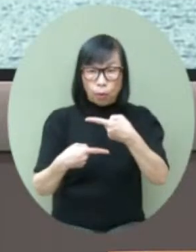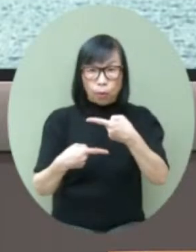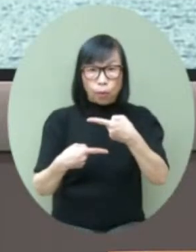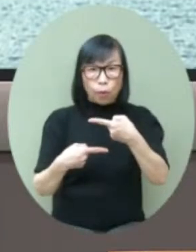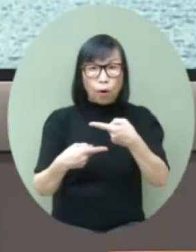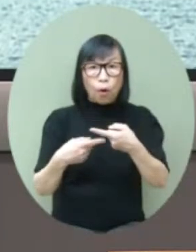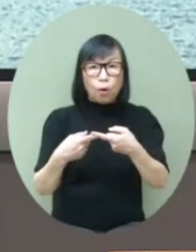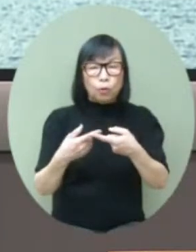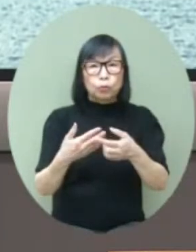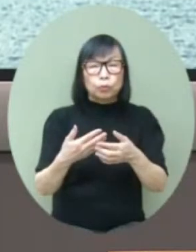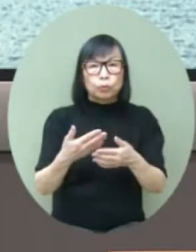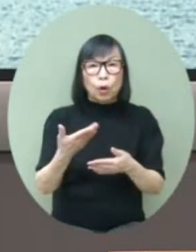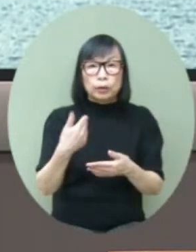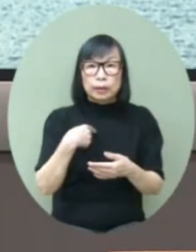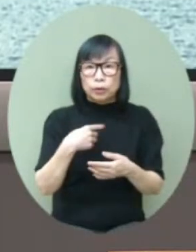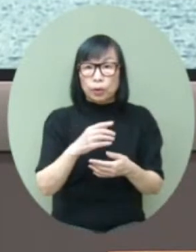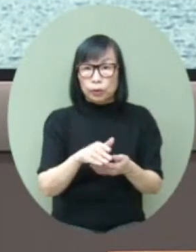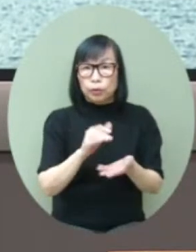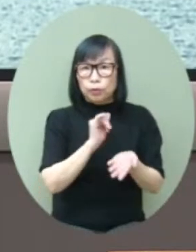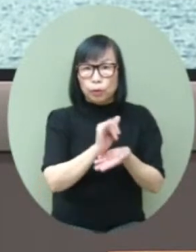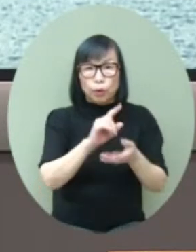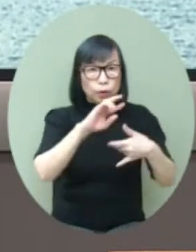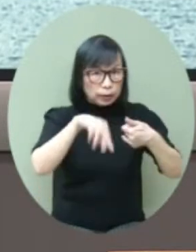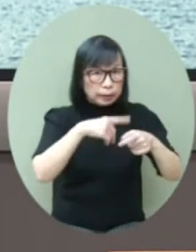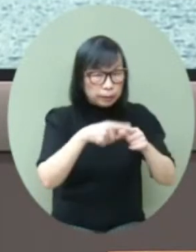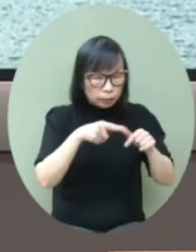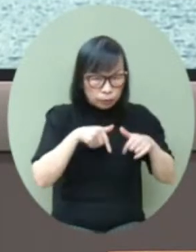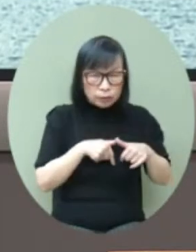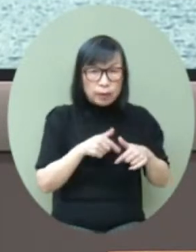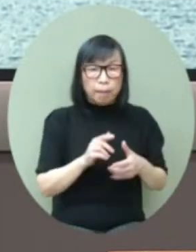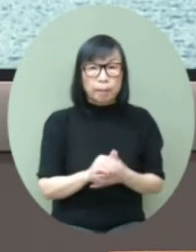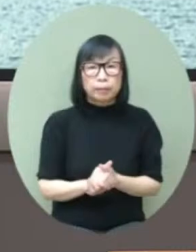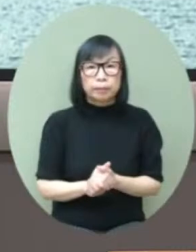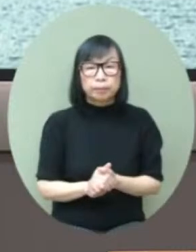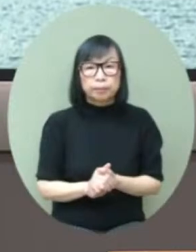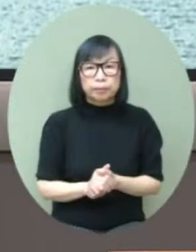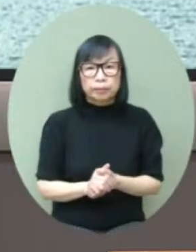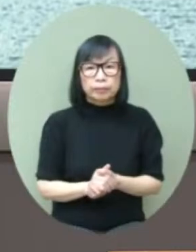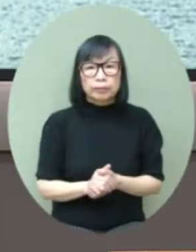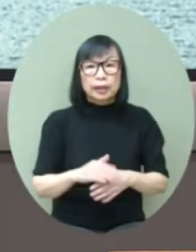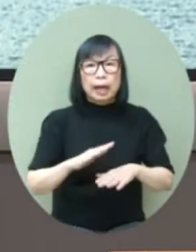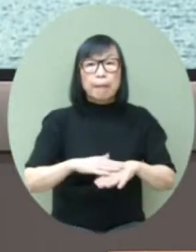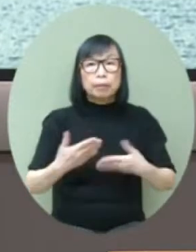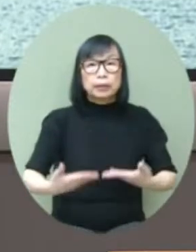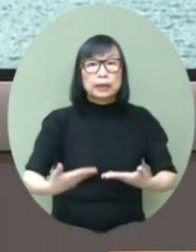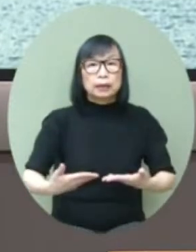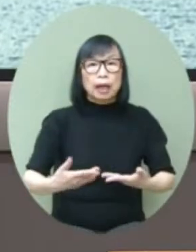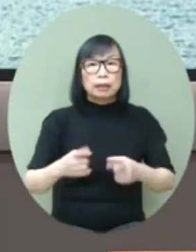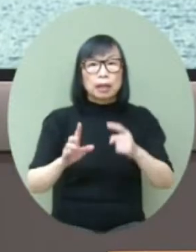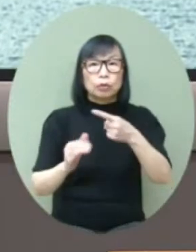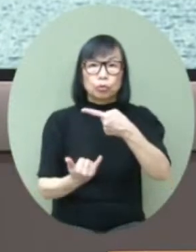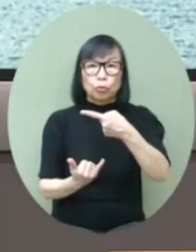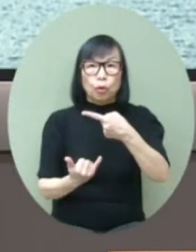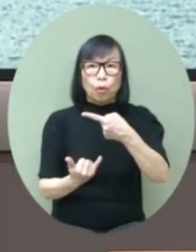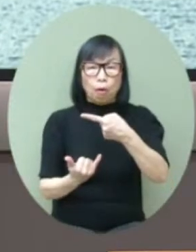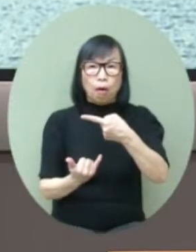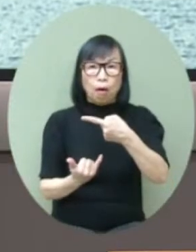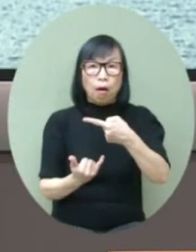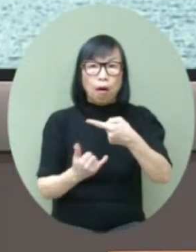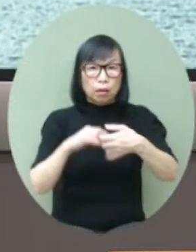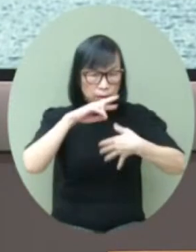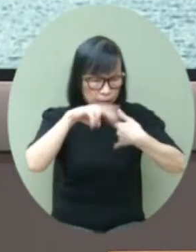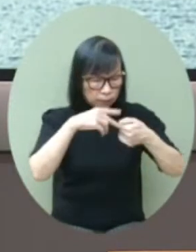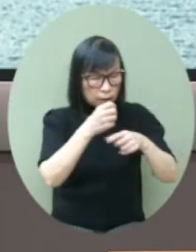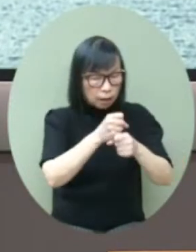of January, we already sent her to the quarantine center, and